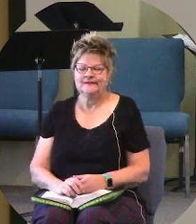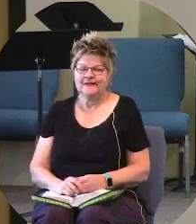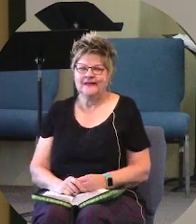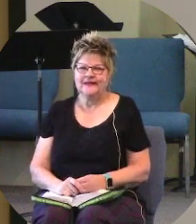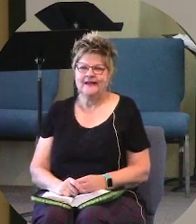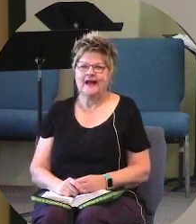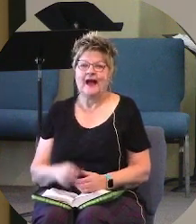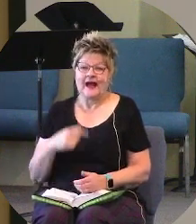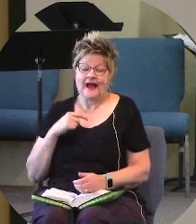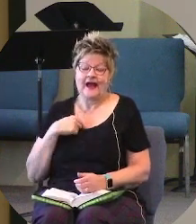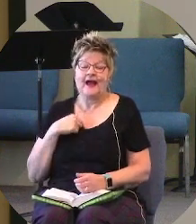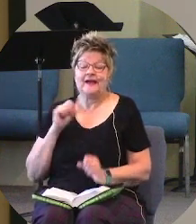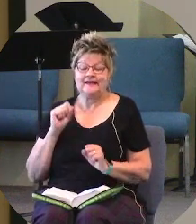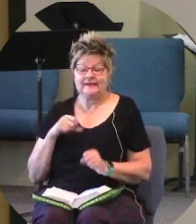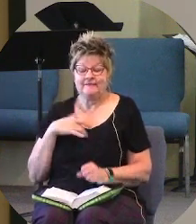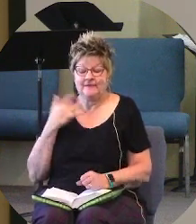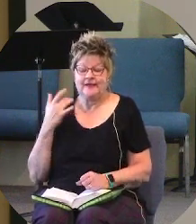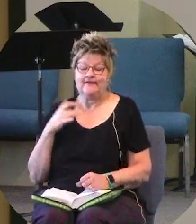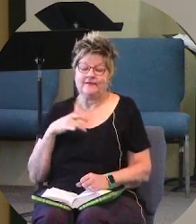That I can feel.